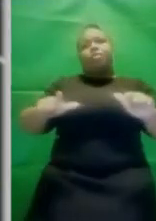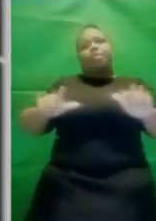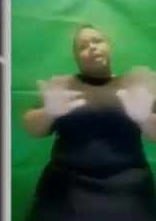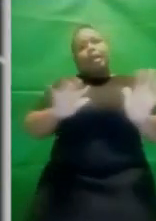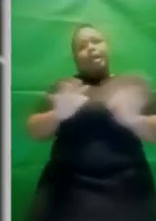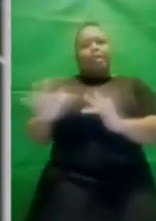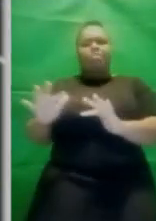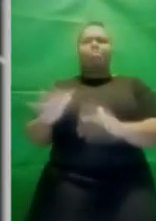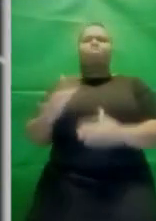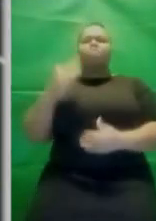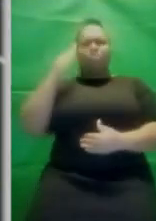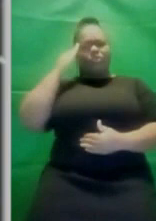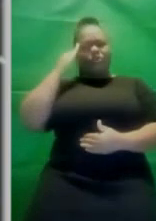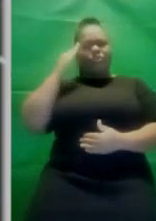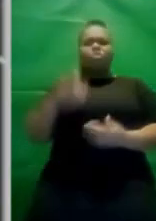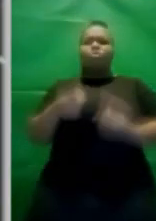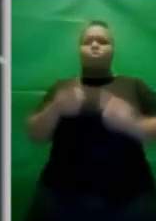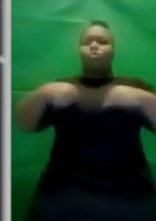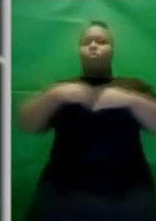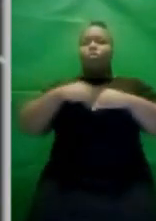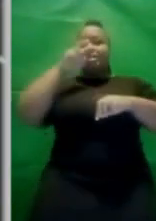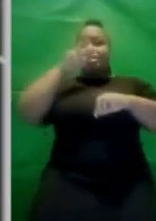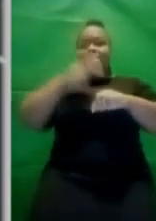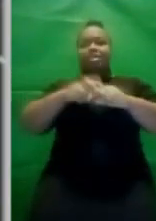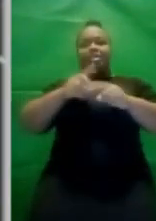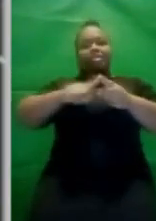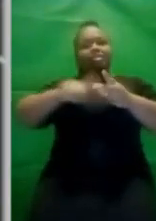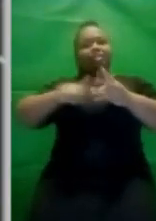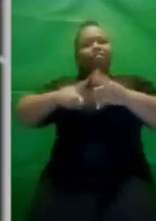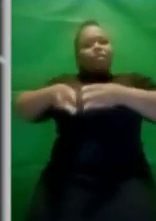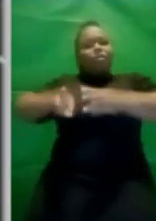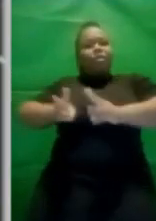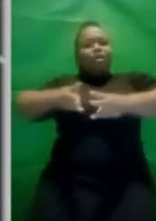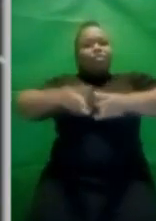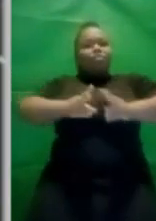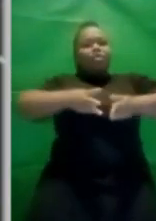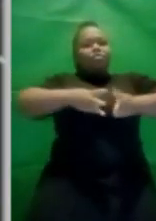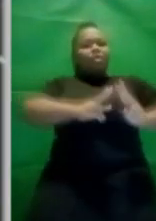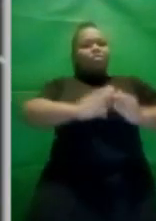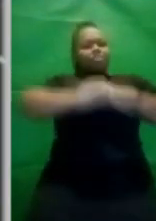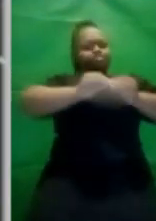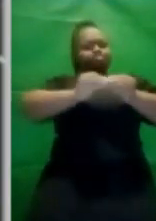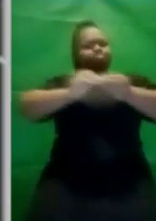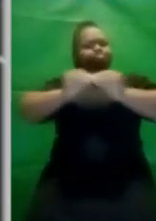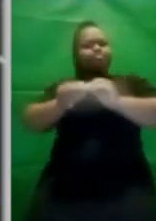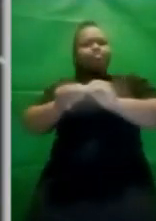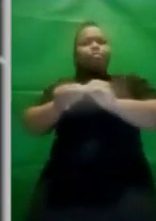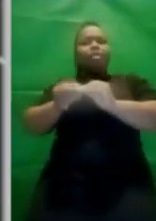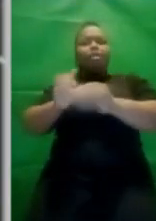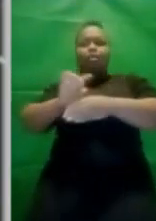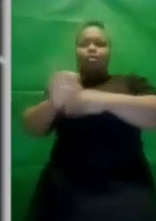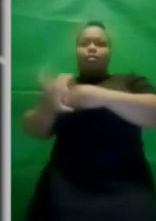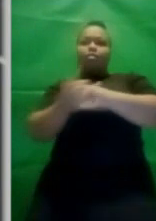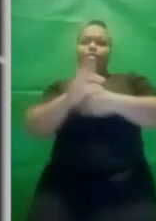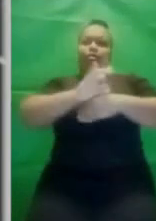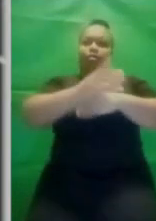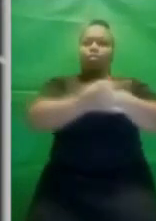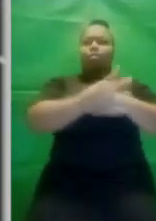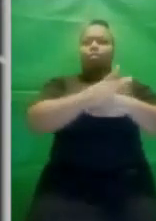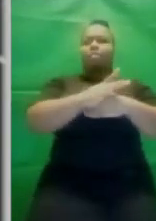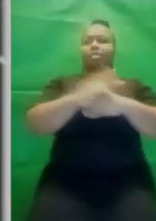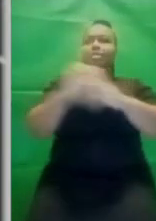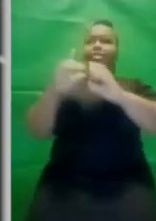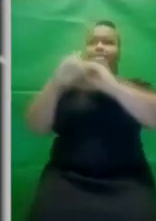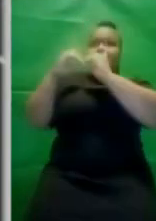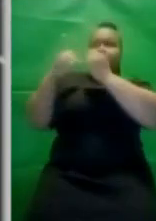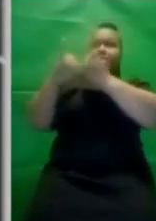of systemic measures that would have to be introduced. There needs to be engagement with the Department of Basic as